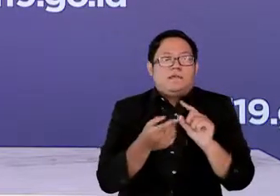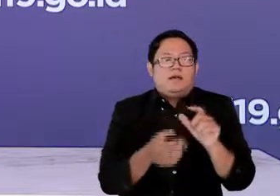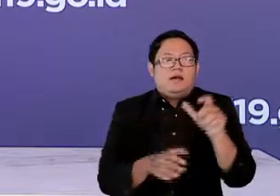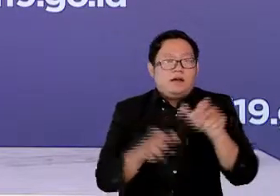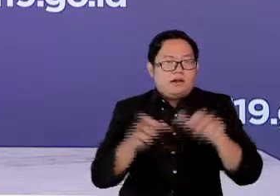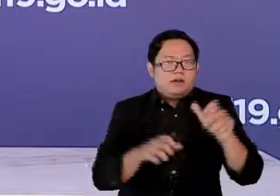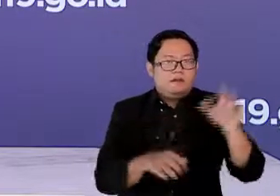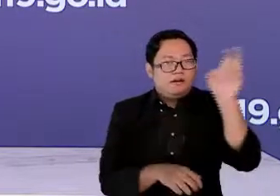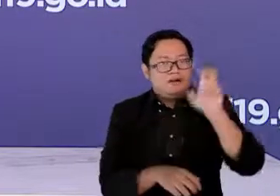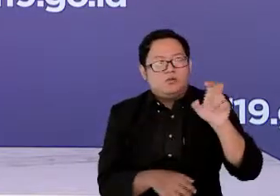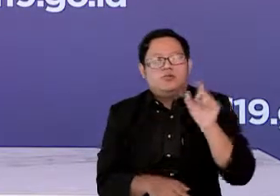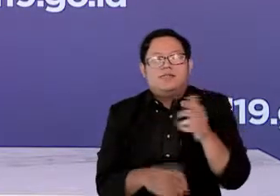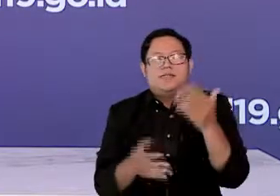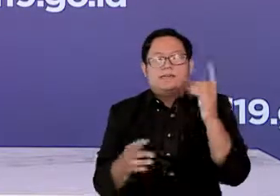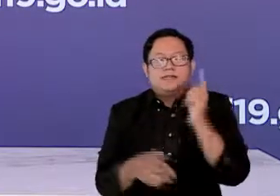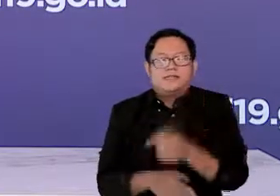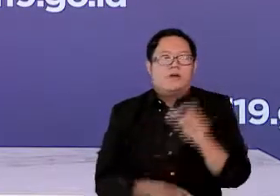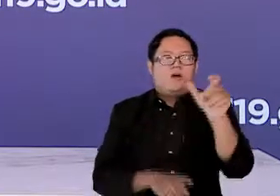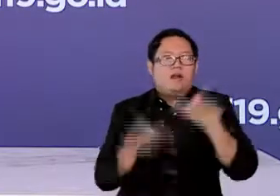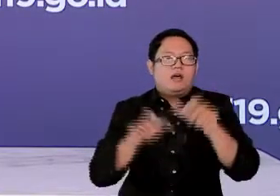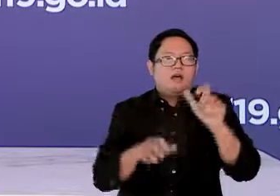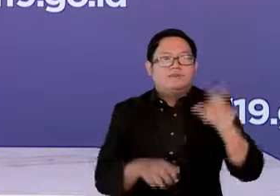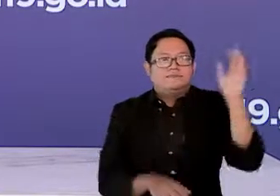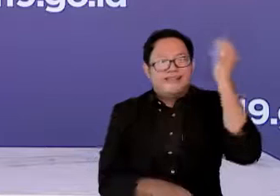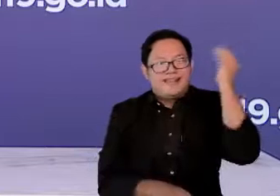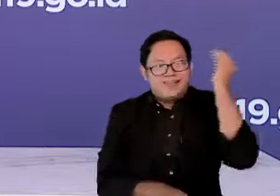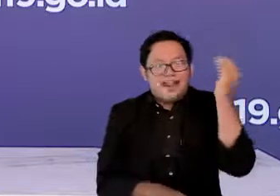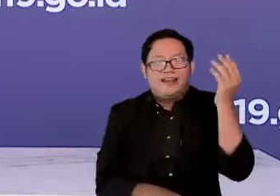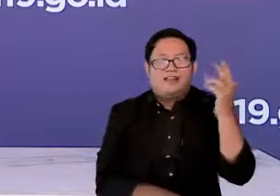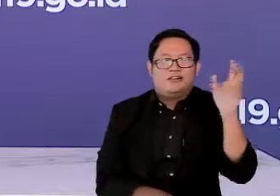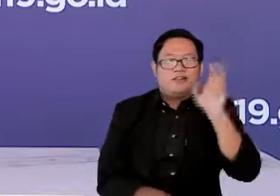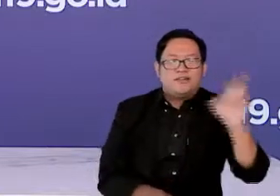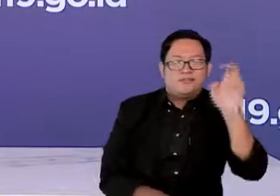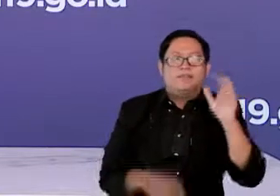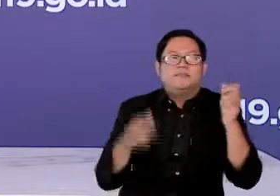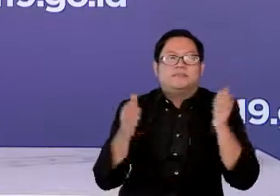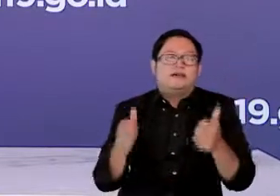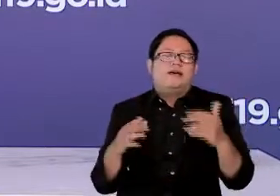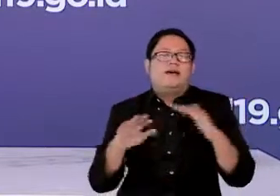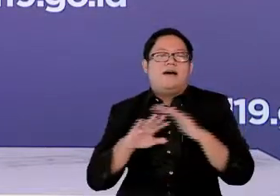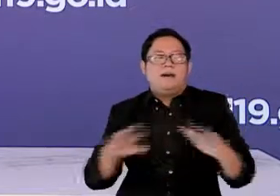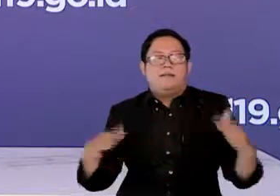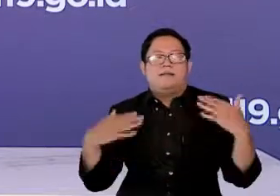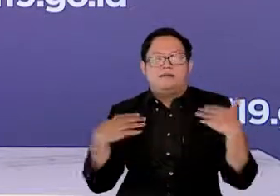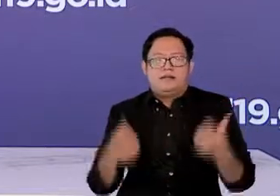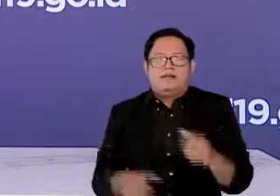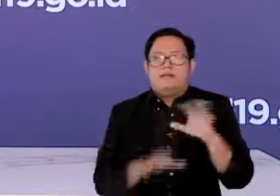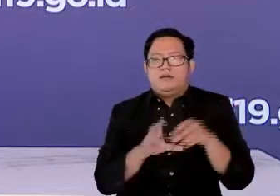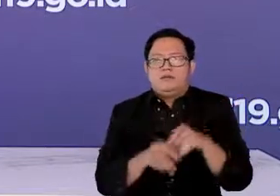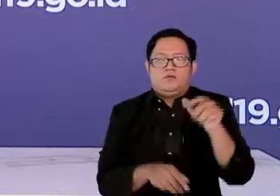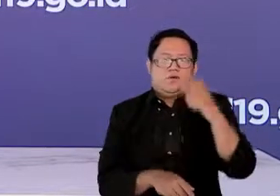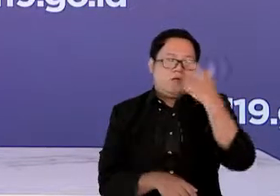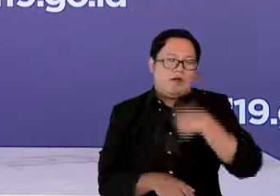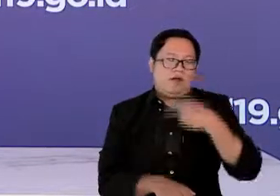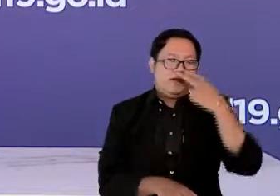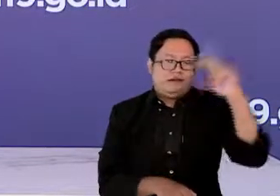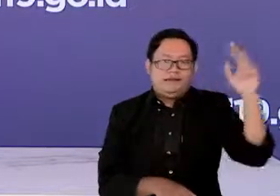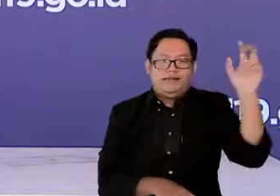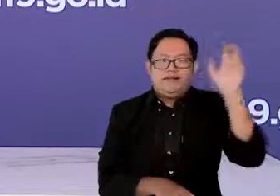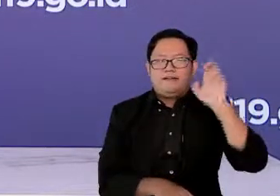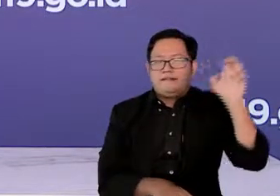mobility are healthy, including the foreigners who are or who will be coming to Indonesia.